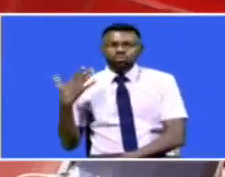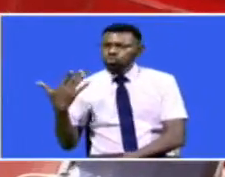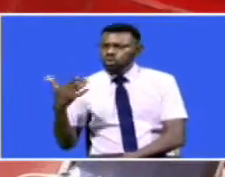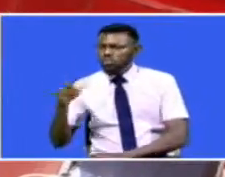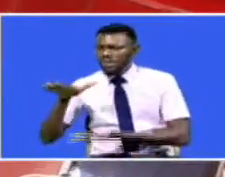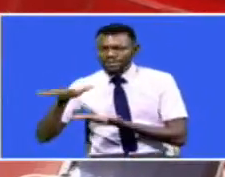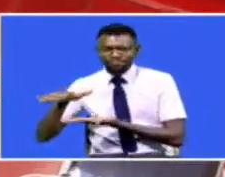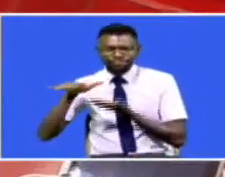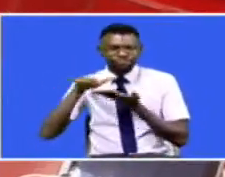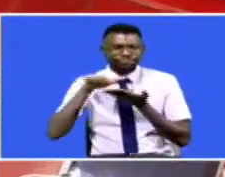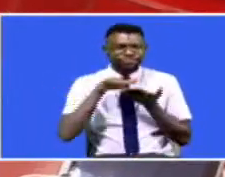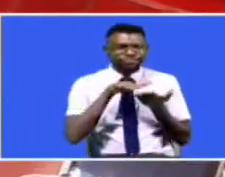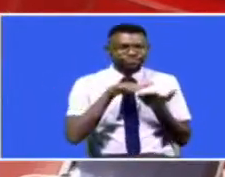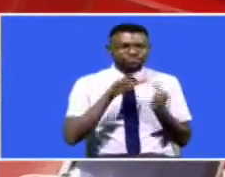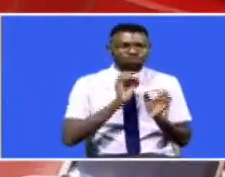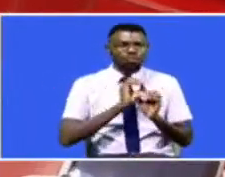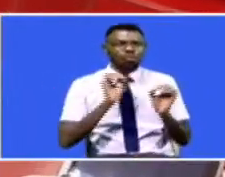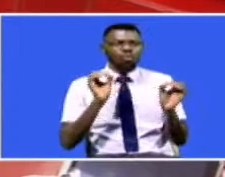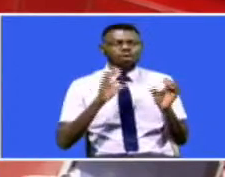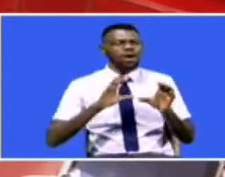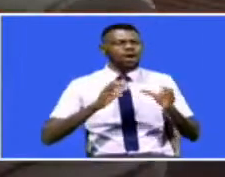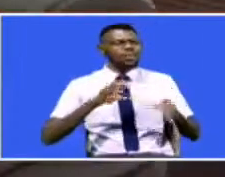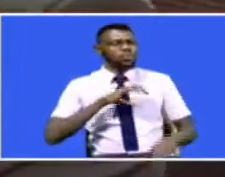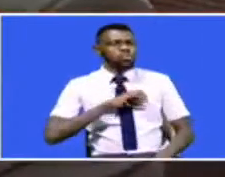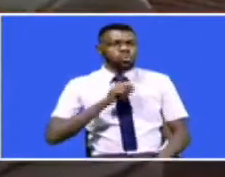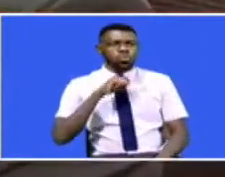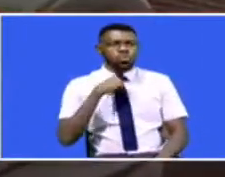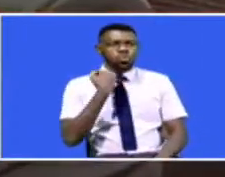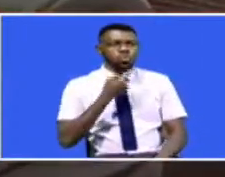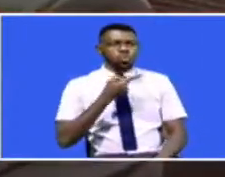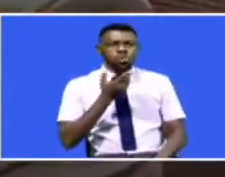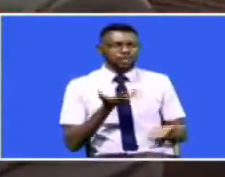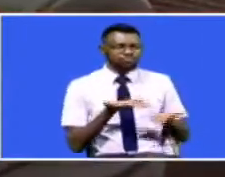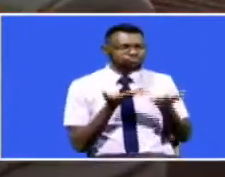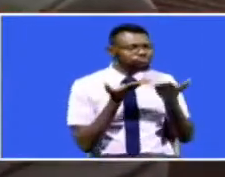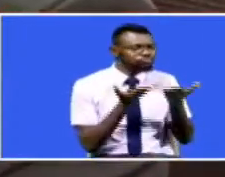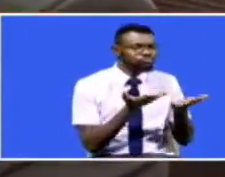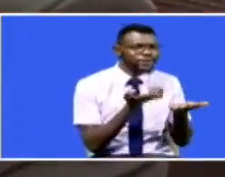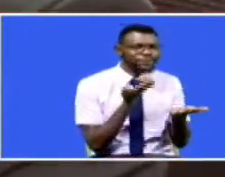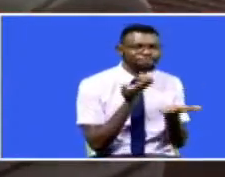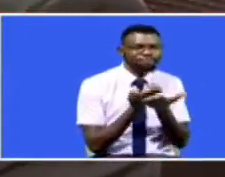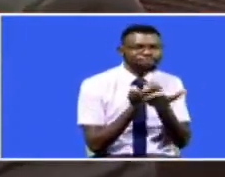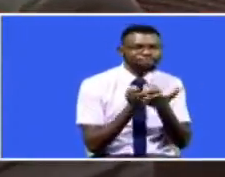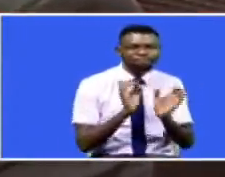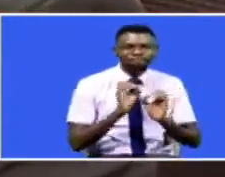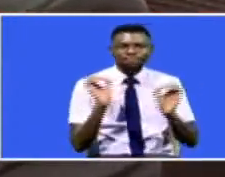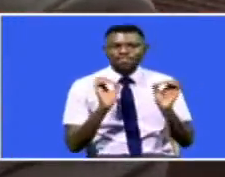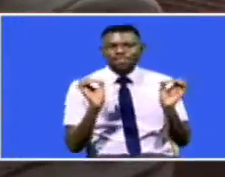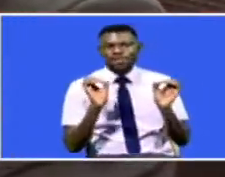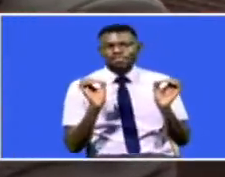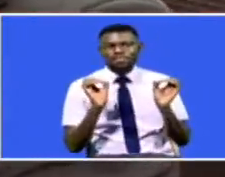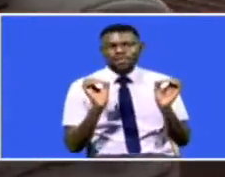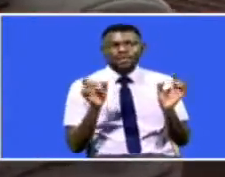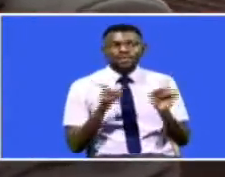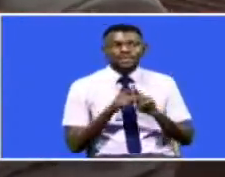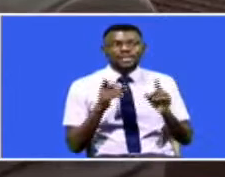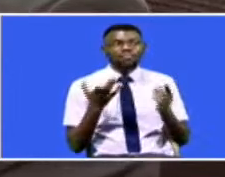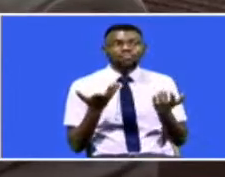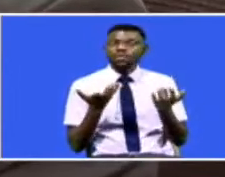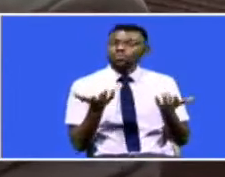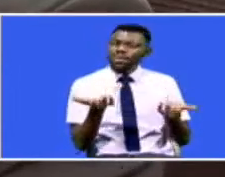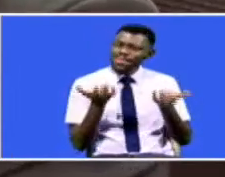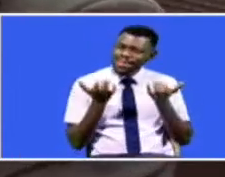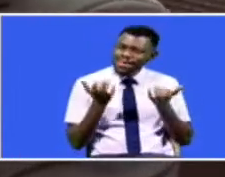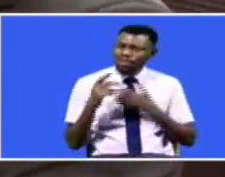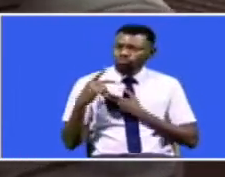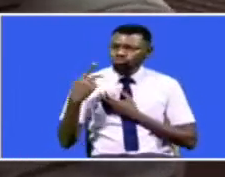documents relating to the ownership of the company. Yesterday, as we spoke, our company secretary sent us an email requiring two of the